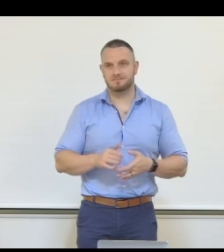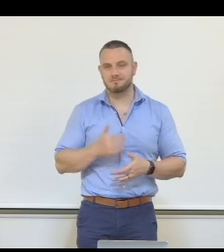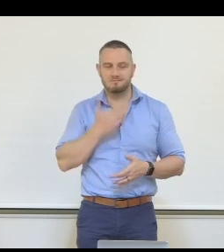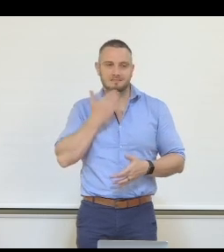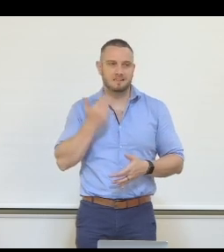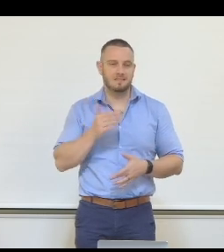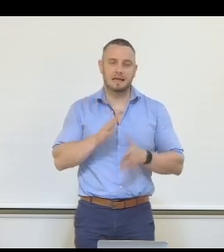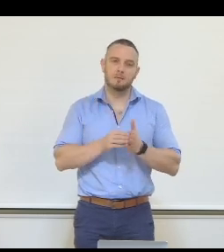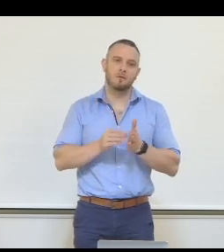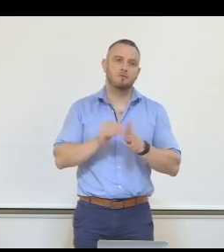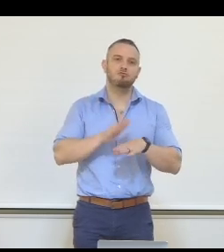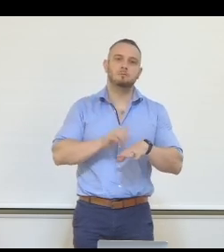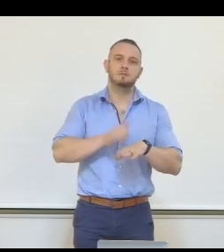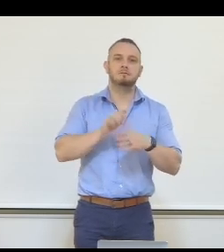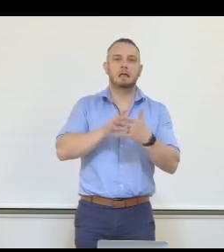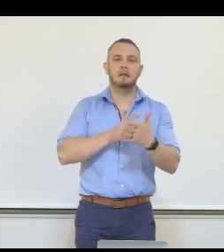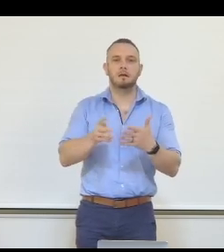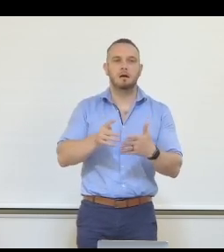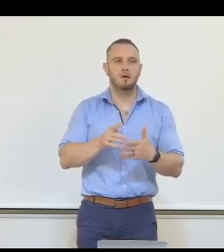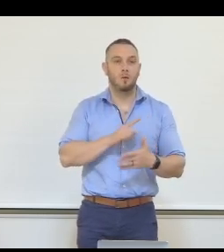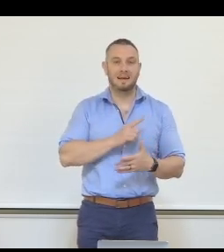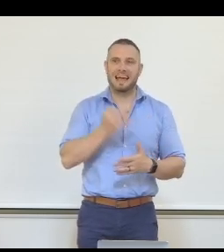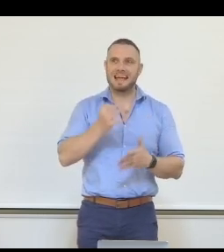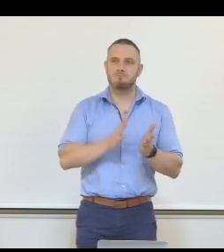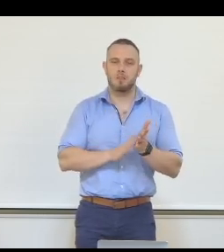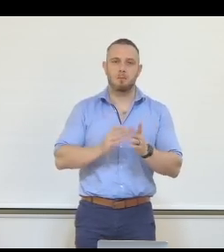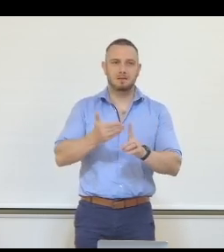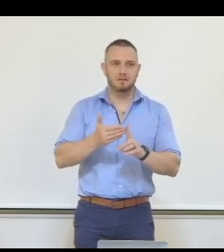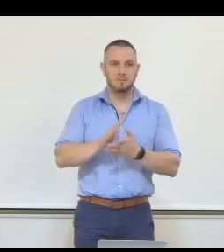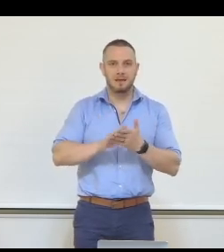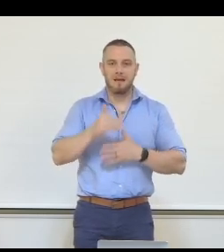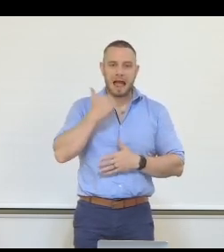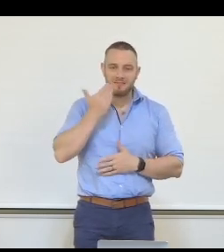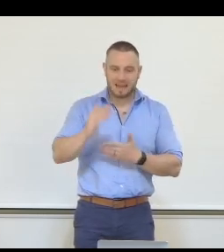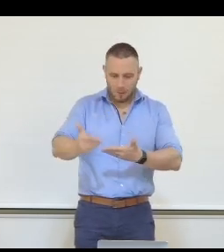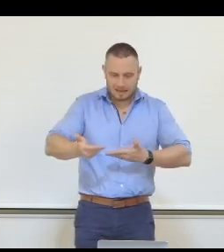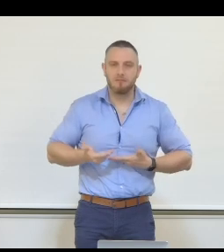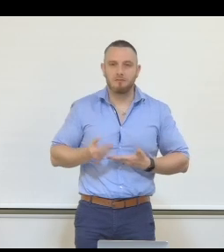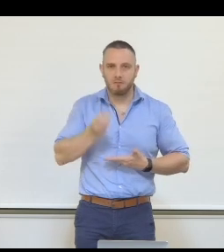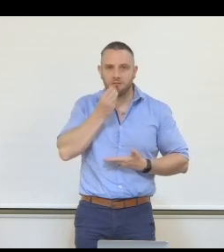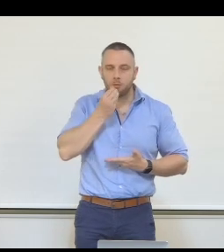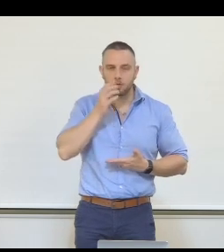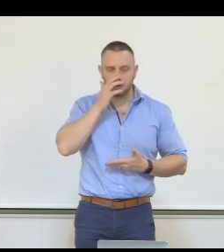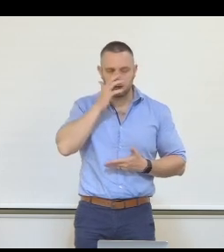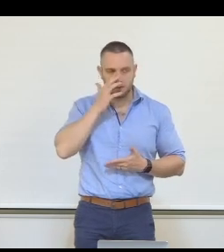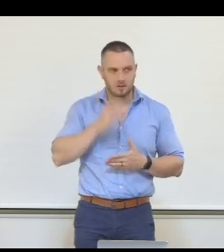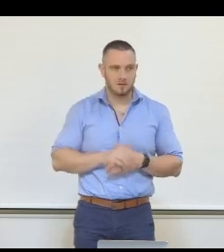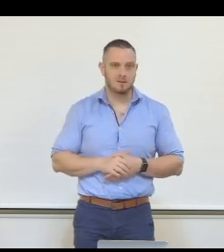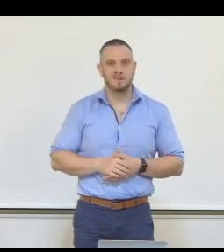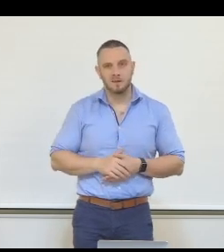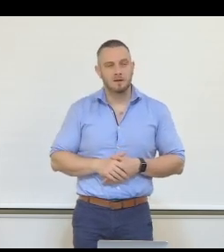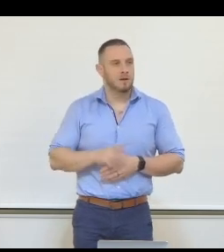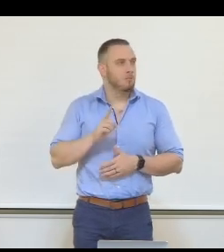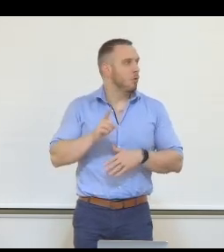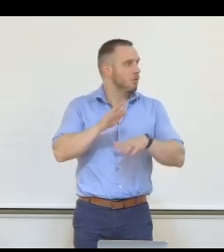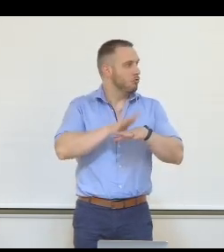for Christmas, for example, because it was an 8-month mission, like every day we had to eat what was written, and it was not too bad per se. But